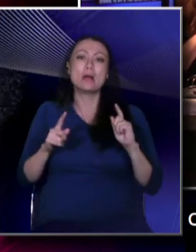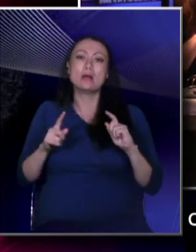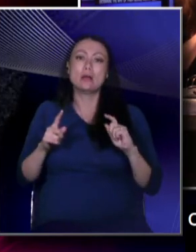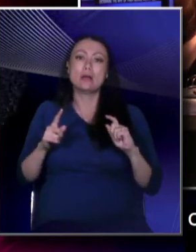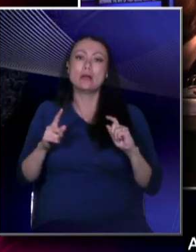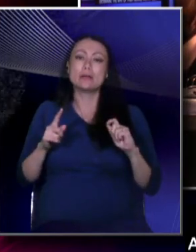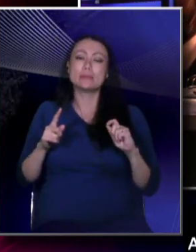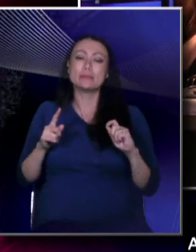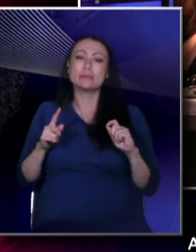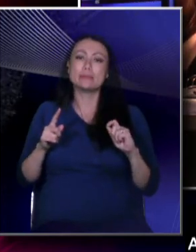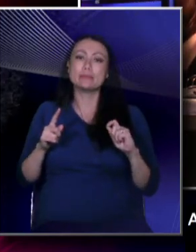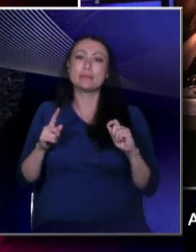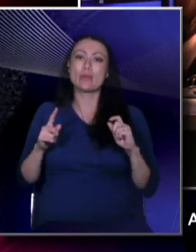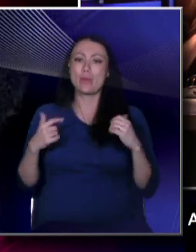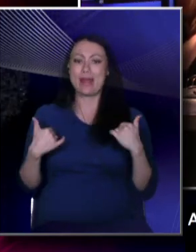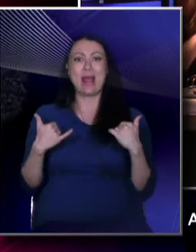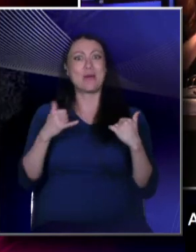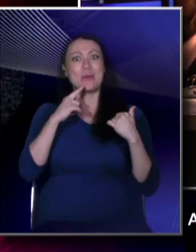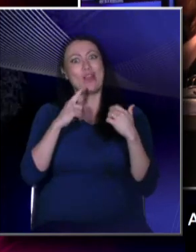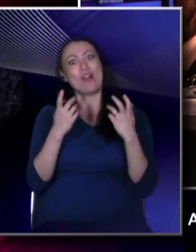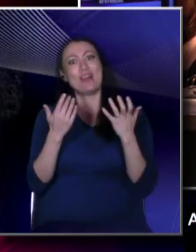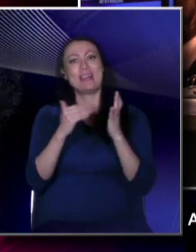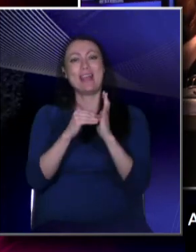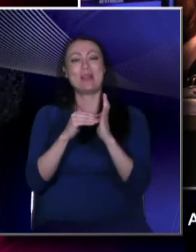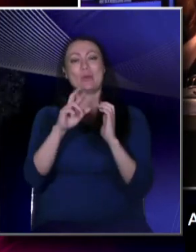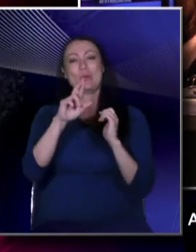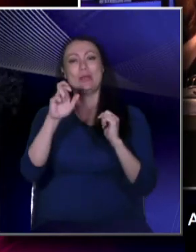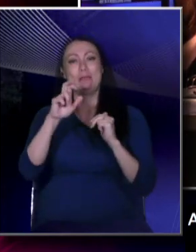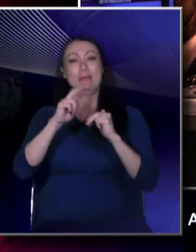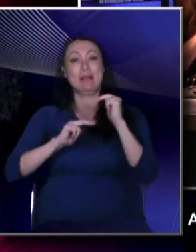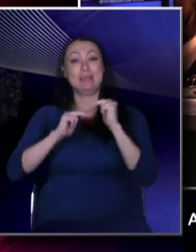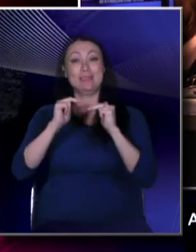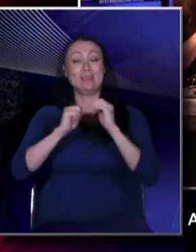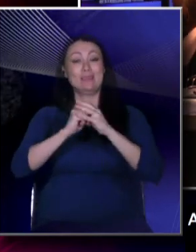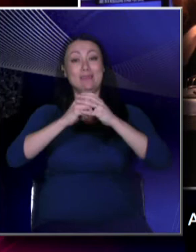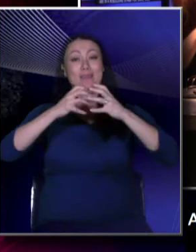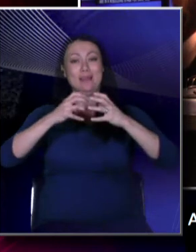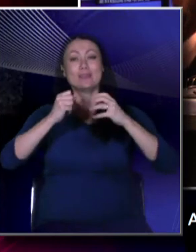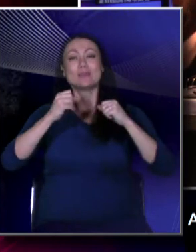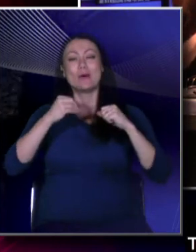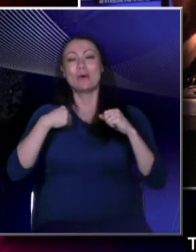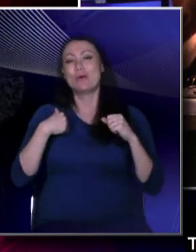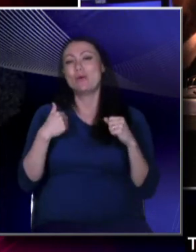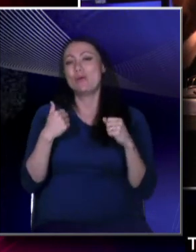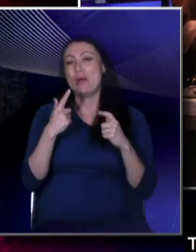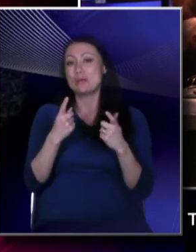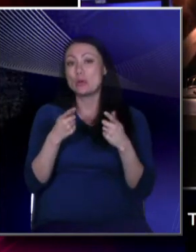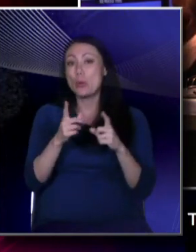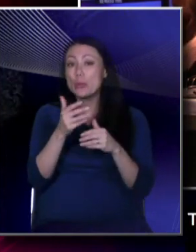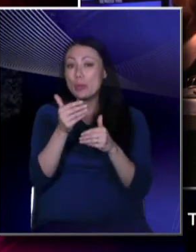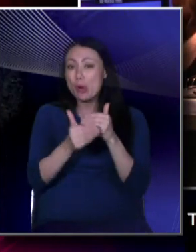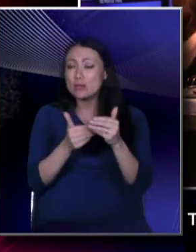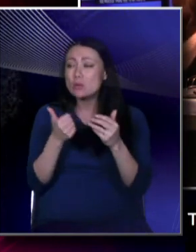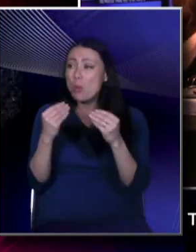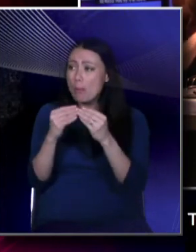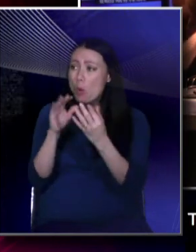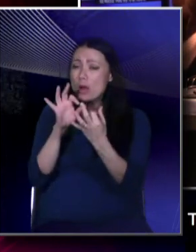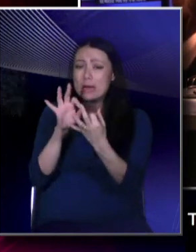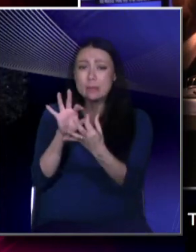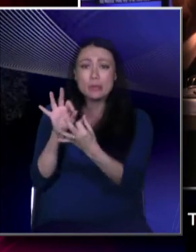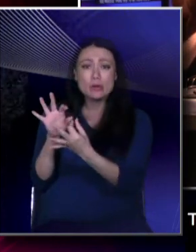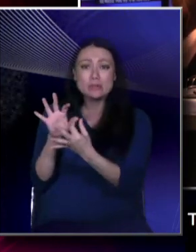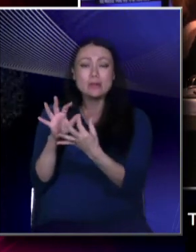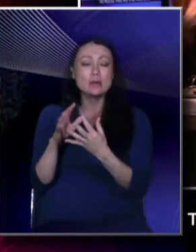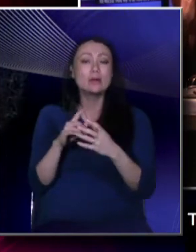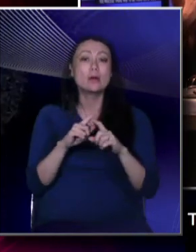we're in a rebuilding stage for sure, and as we go through the process, there'll have to be more input and